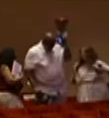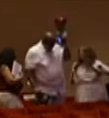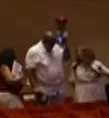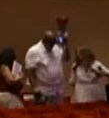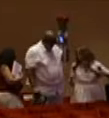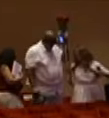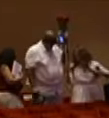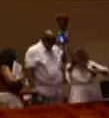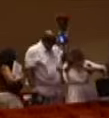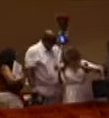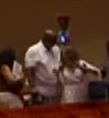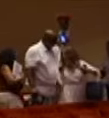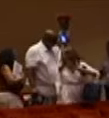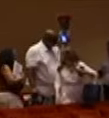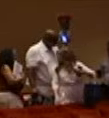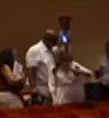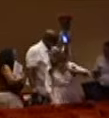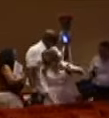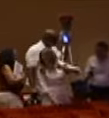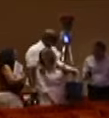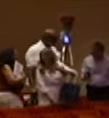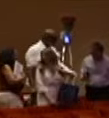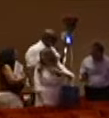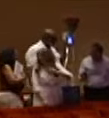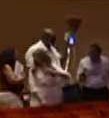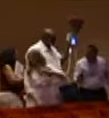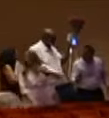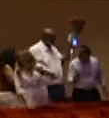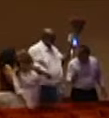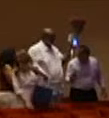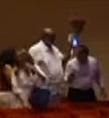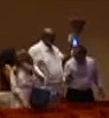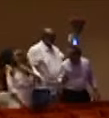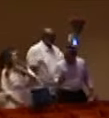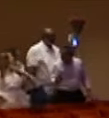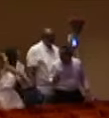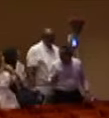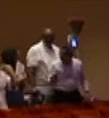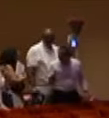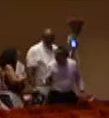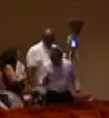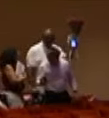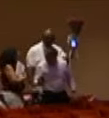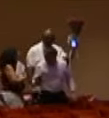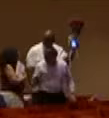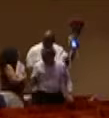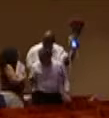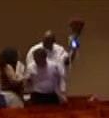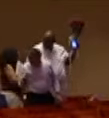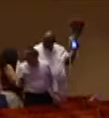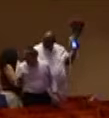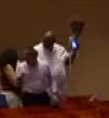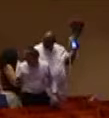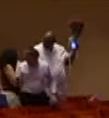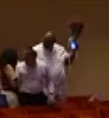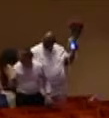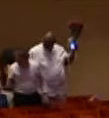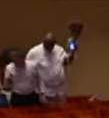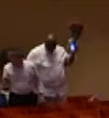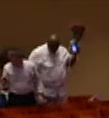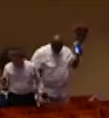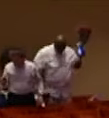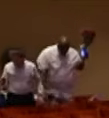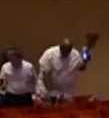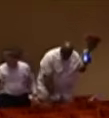up. With the National Philharmonic doing the He takes his trombone shows for home. kids, they bunch them in the practice.